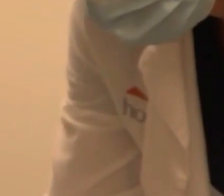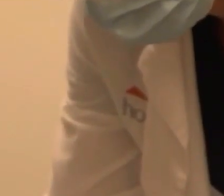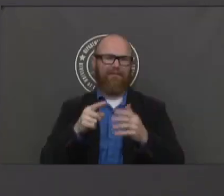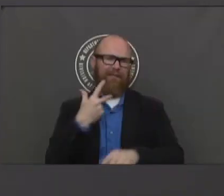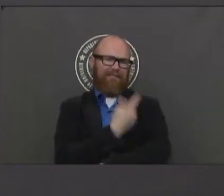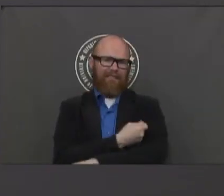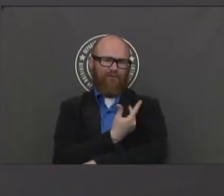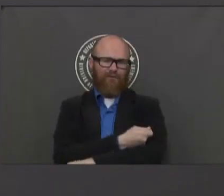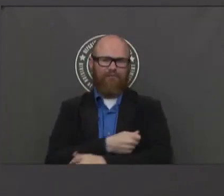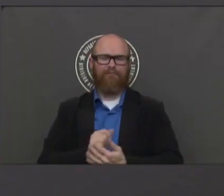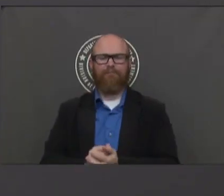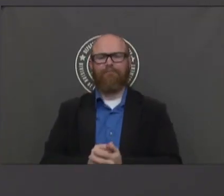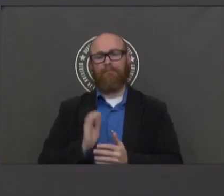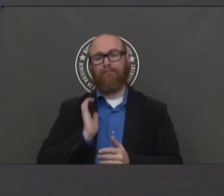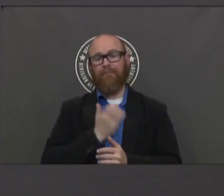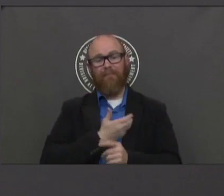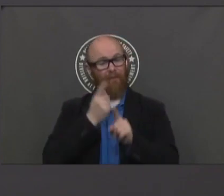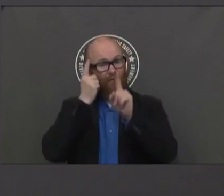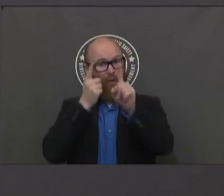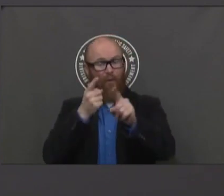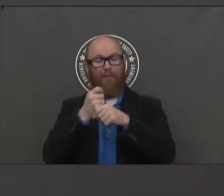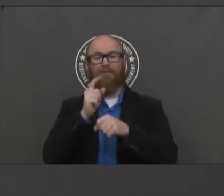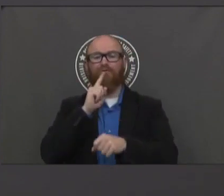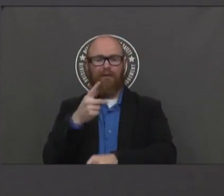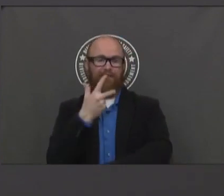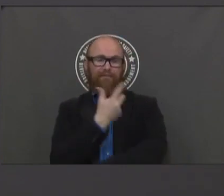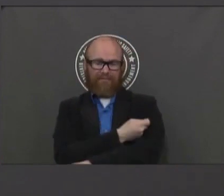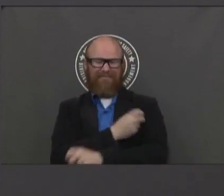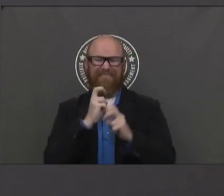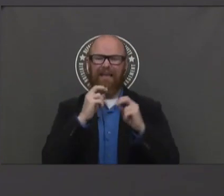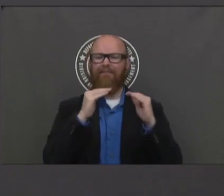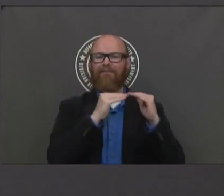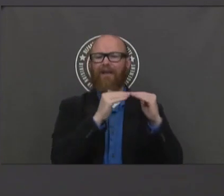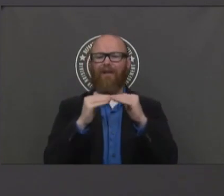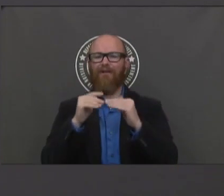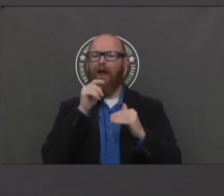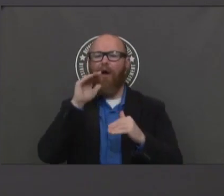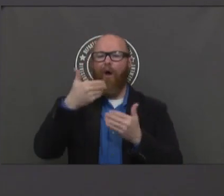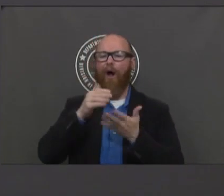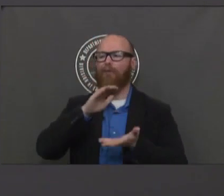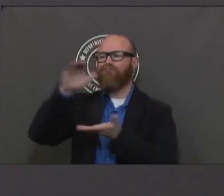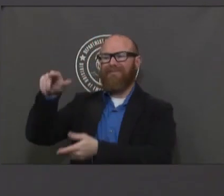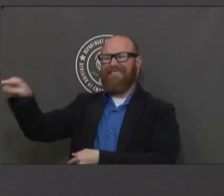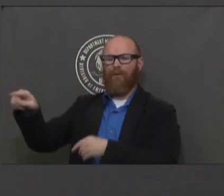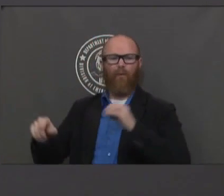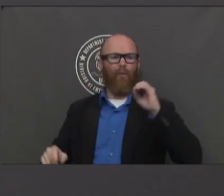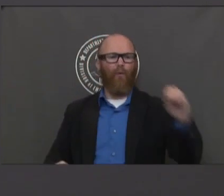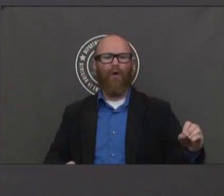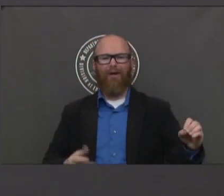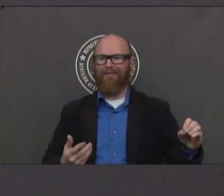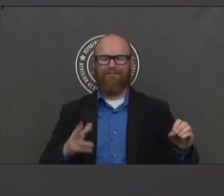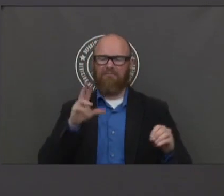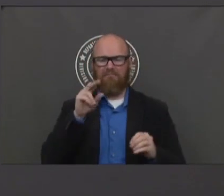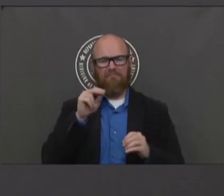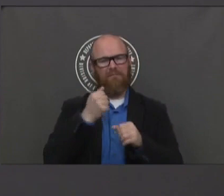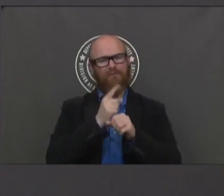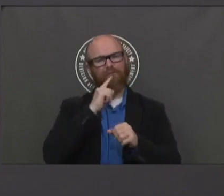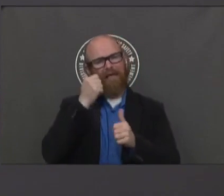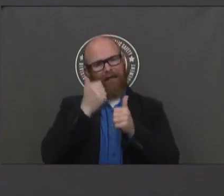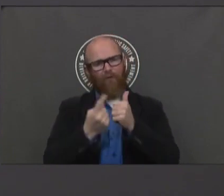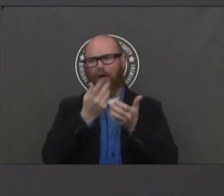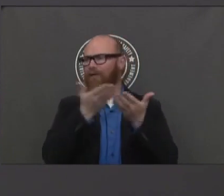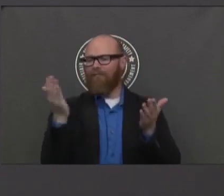the cracks. Our goal is to make sure the vaccines are administered fairly and equitably, and that every Utahn who wants a vaccine can get